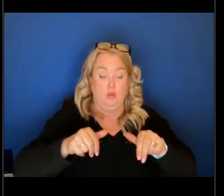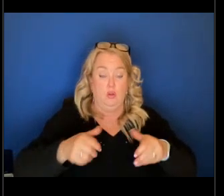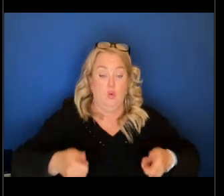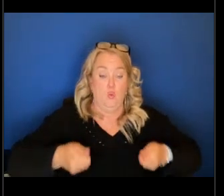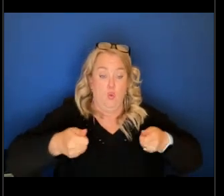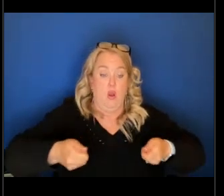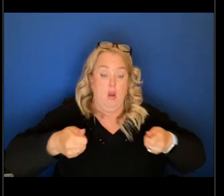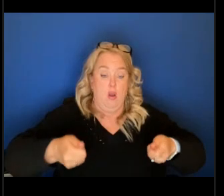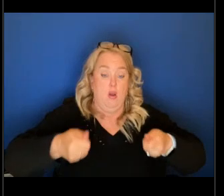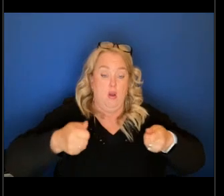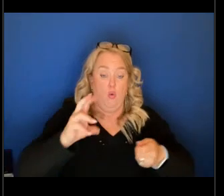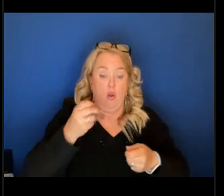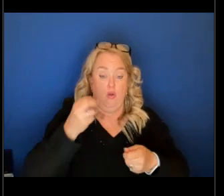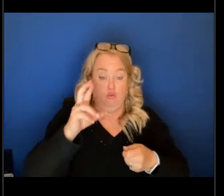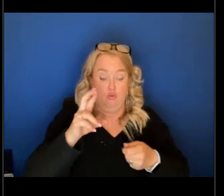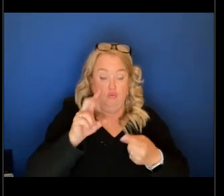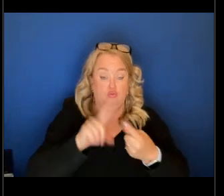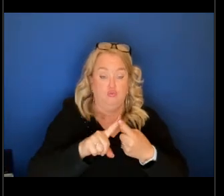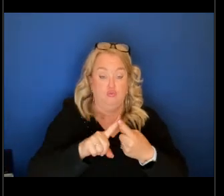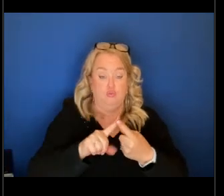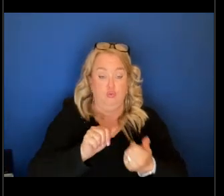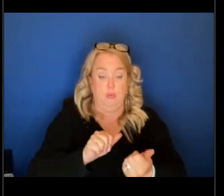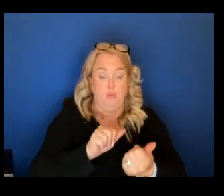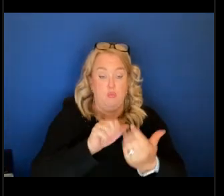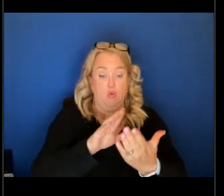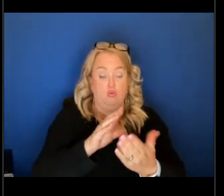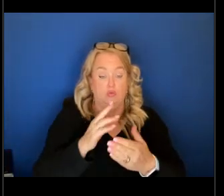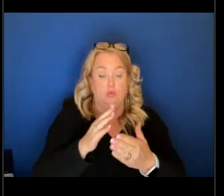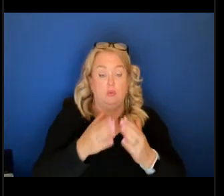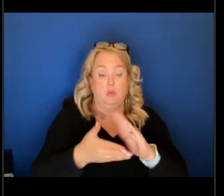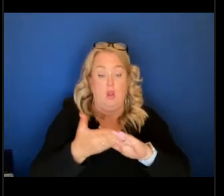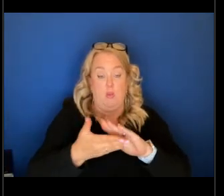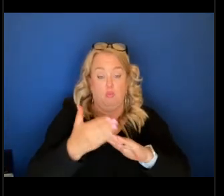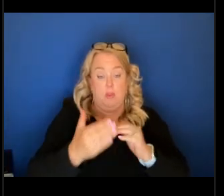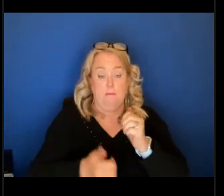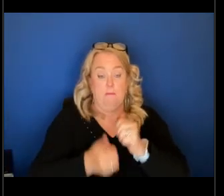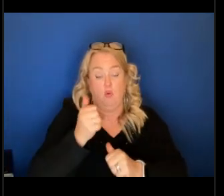walker to approach and operate most appliances and fixtures.